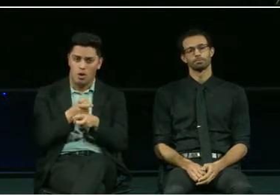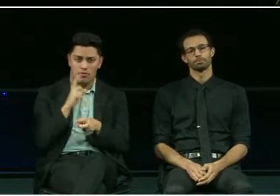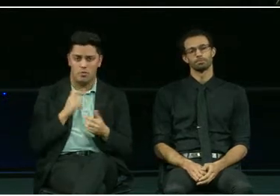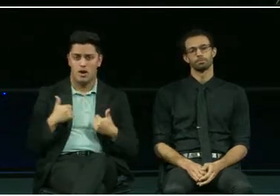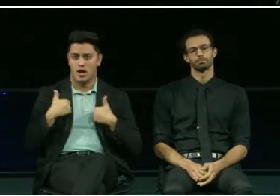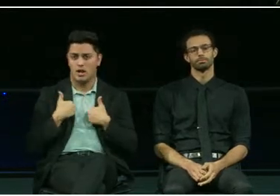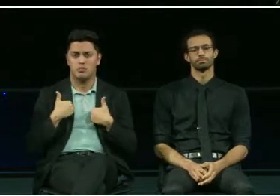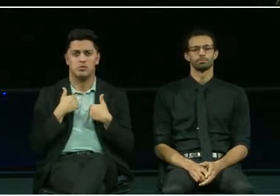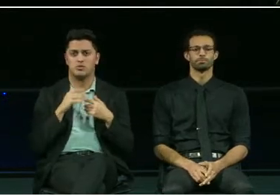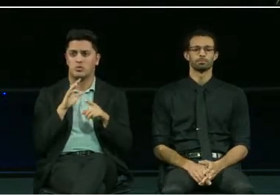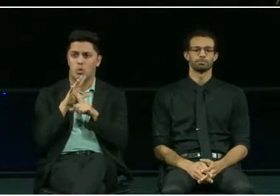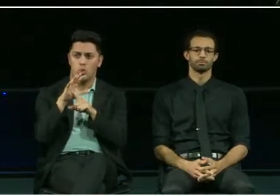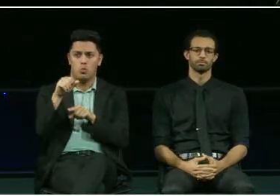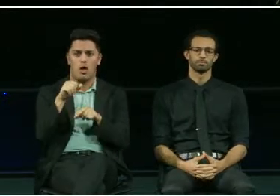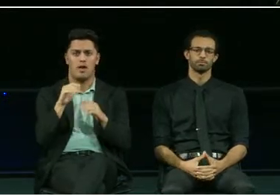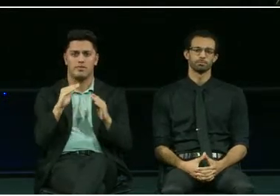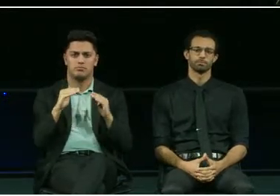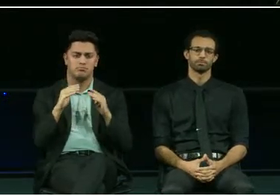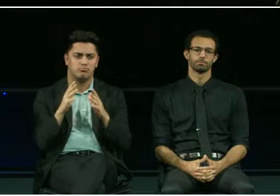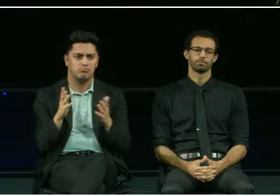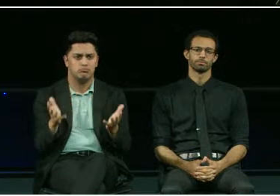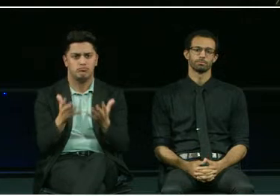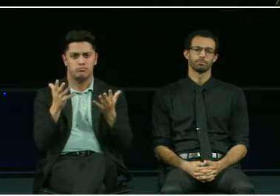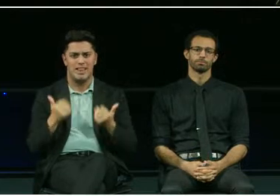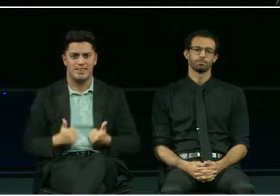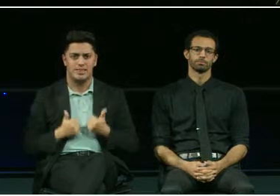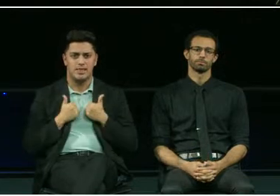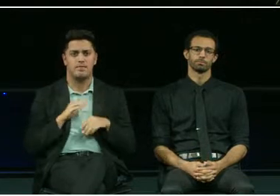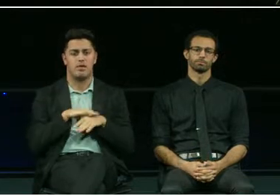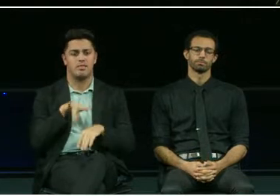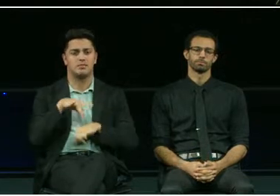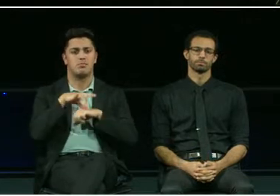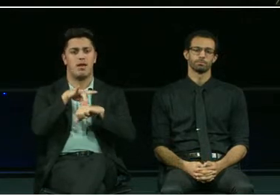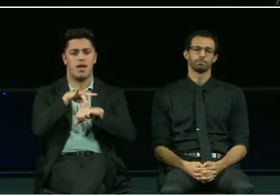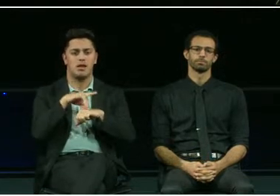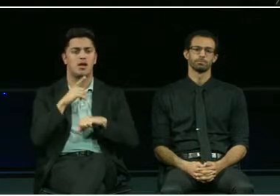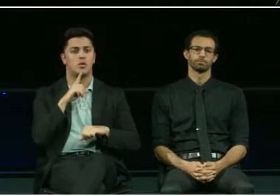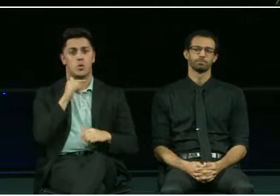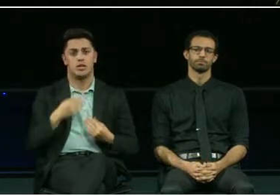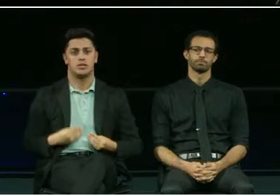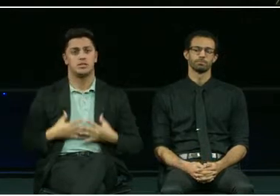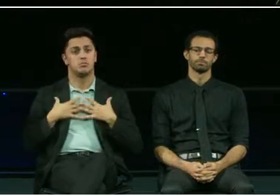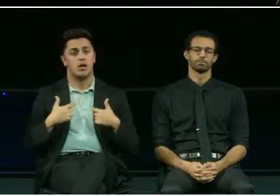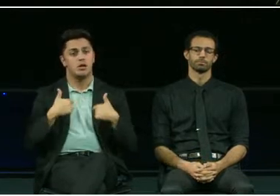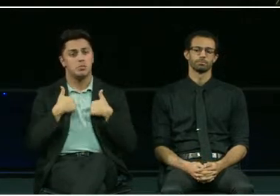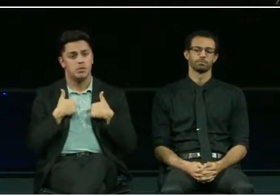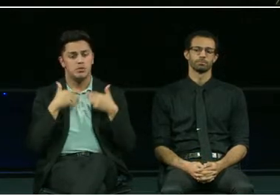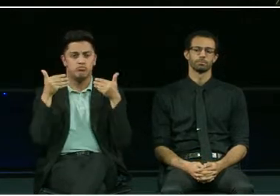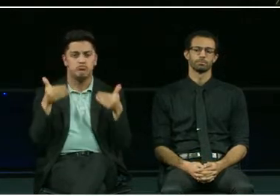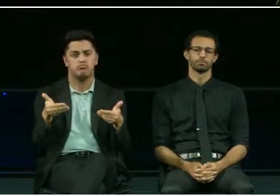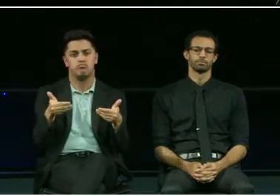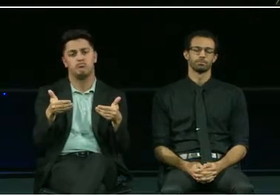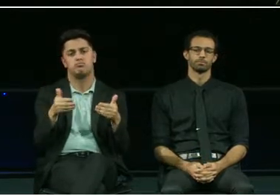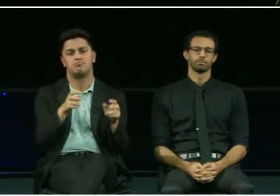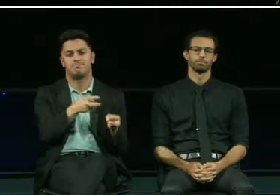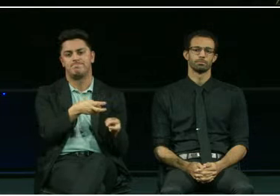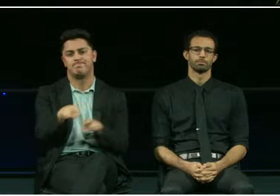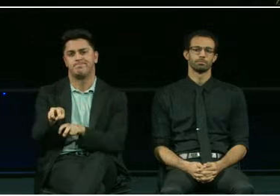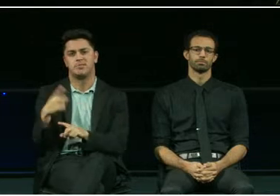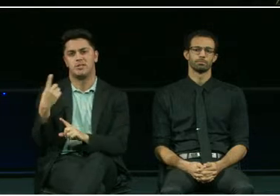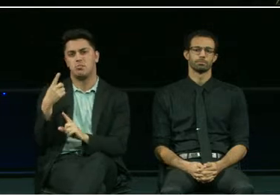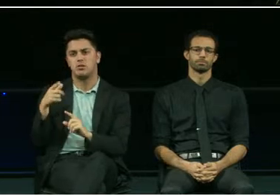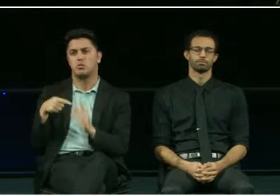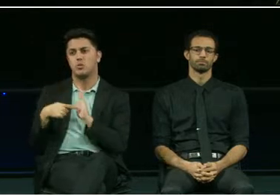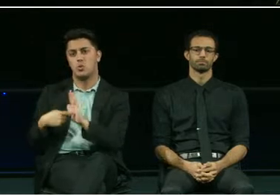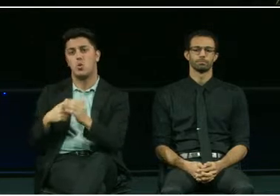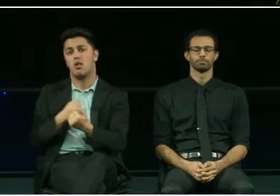animals to thrive on this planet. And I think that's what really inspired me to go ahead and move on to something to show the love and